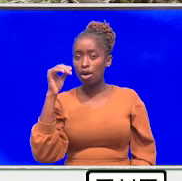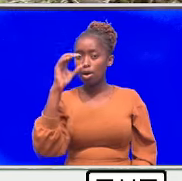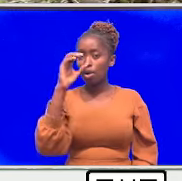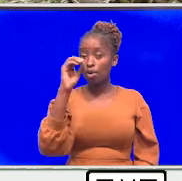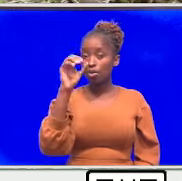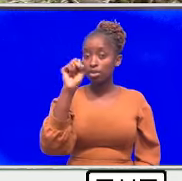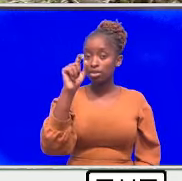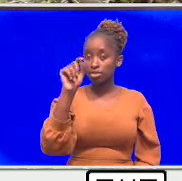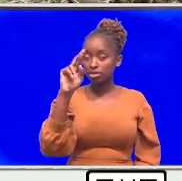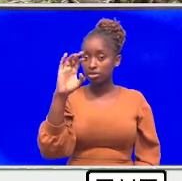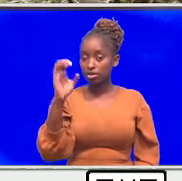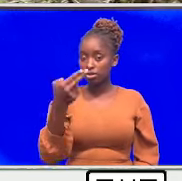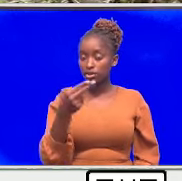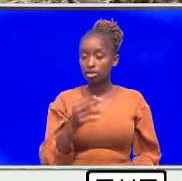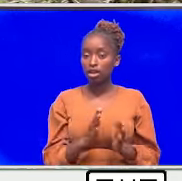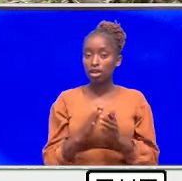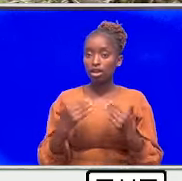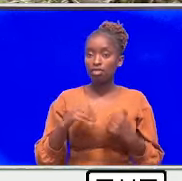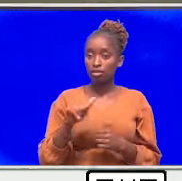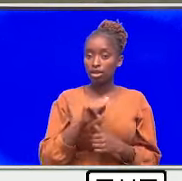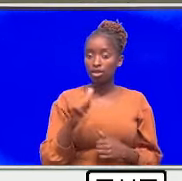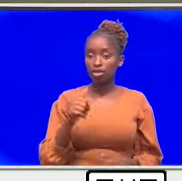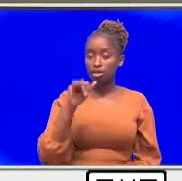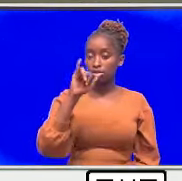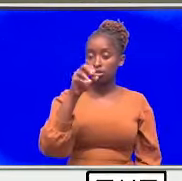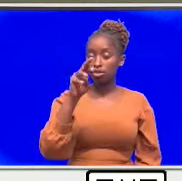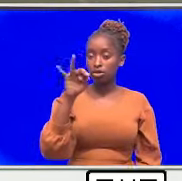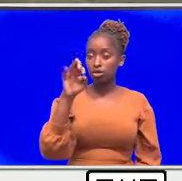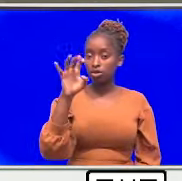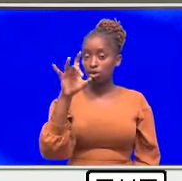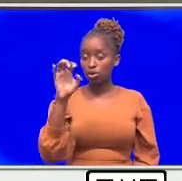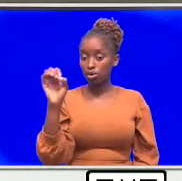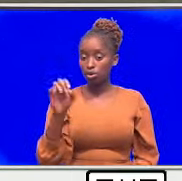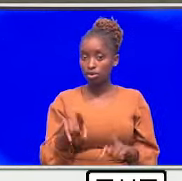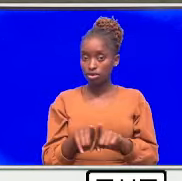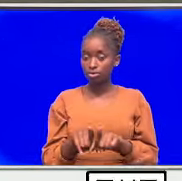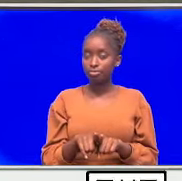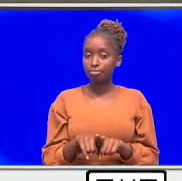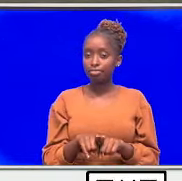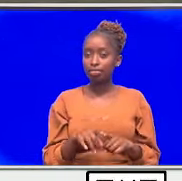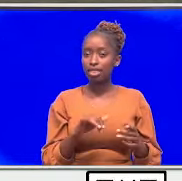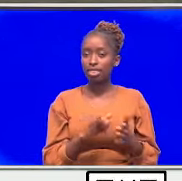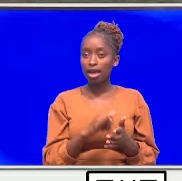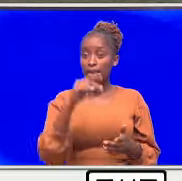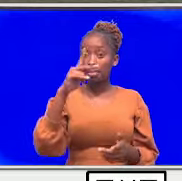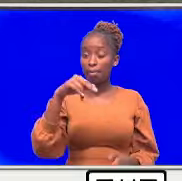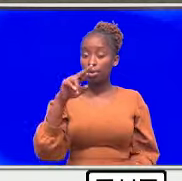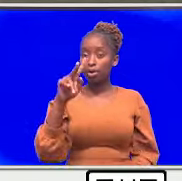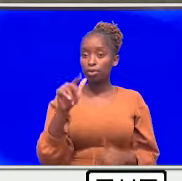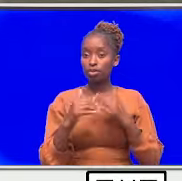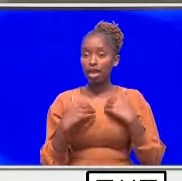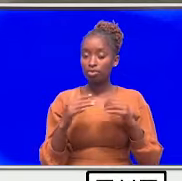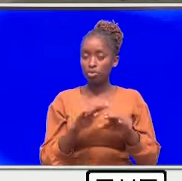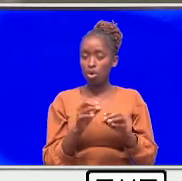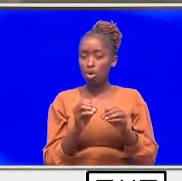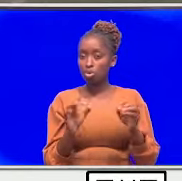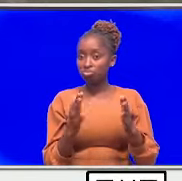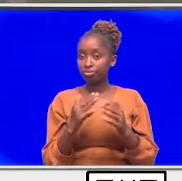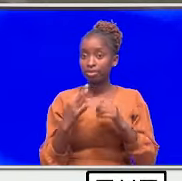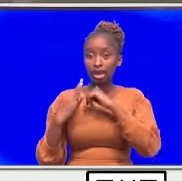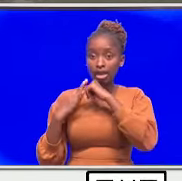also have the Bisa oryx and the Jerenuk. The park, which covers an area of 870 square kilometers,